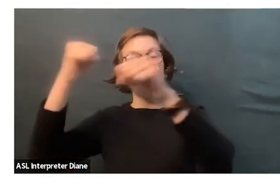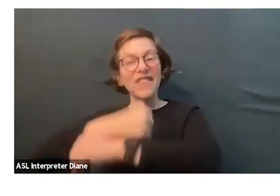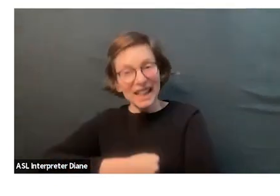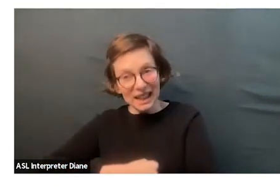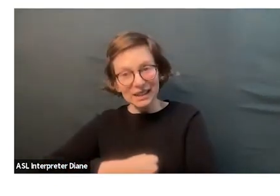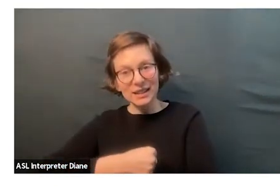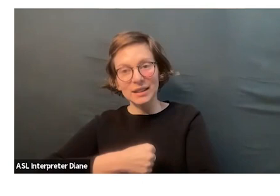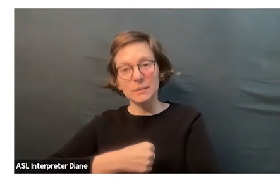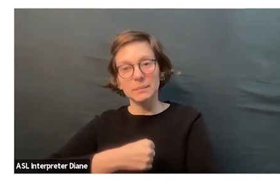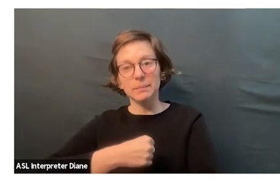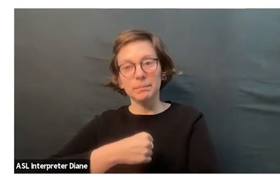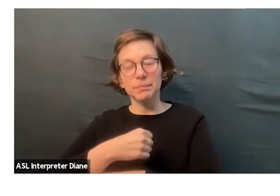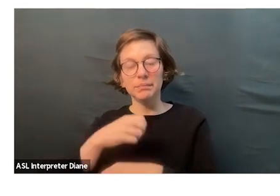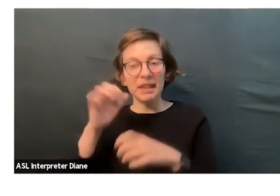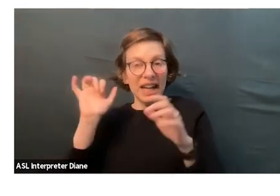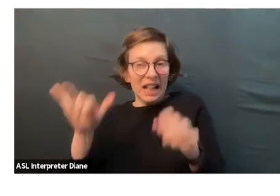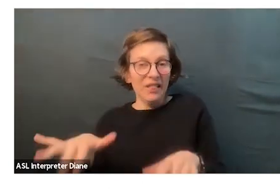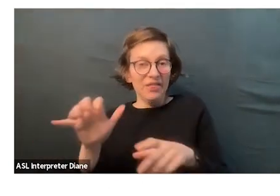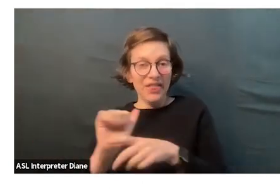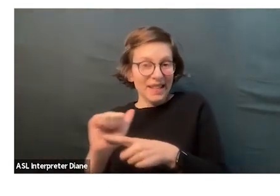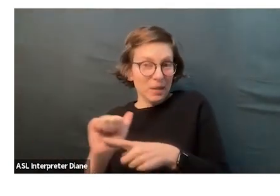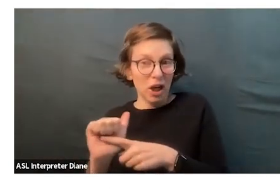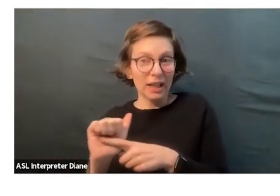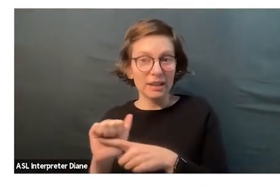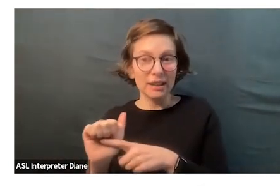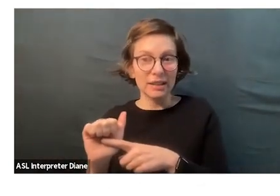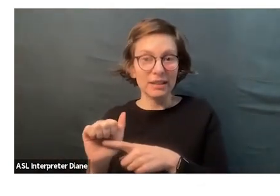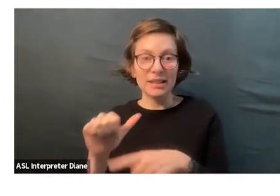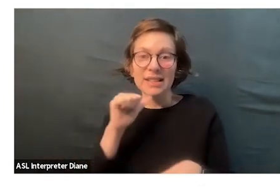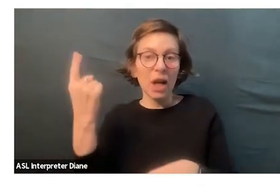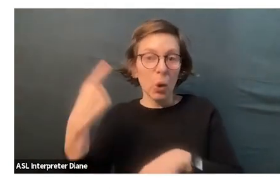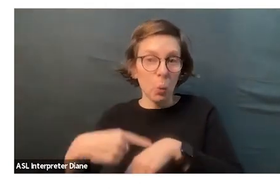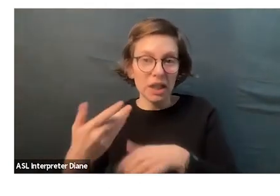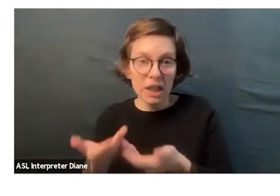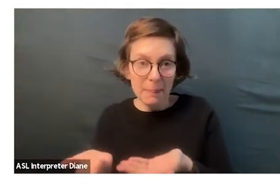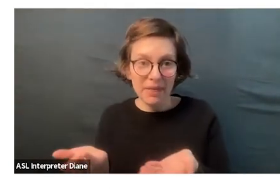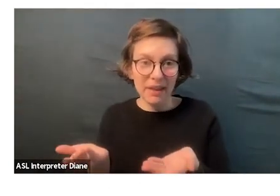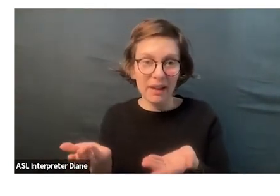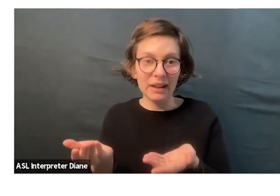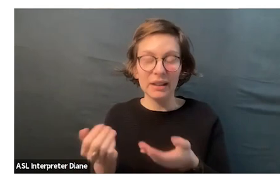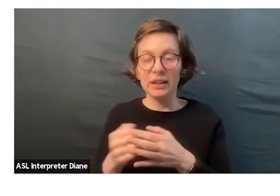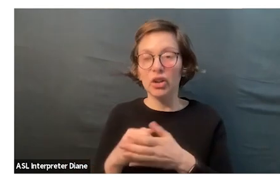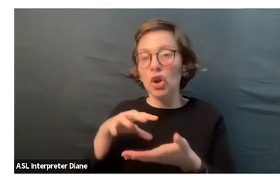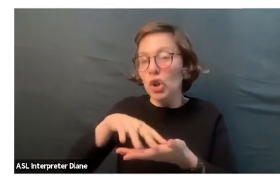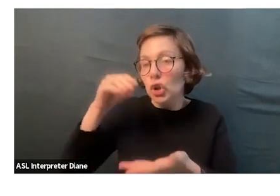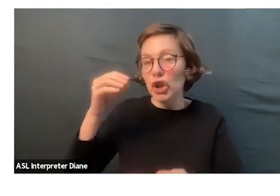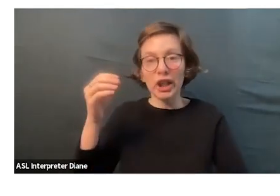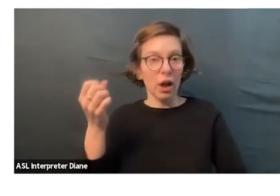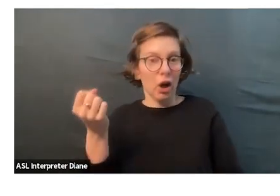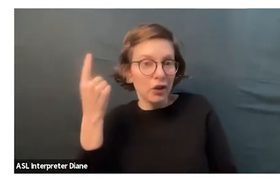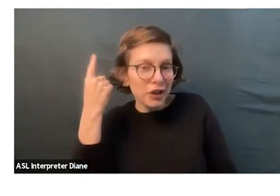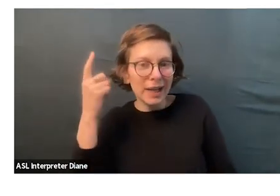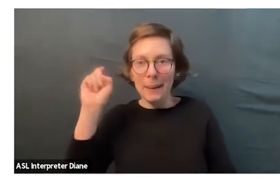like more information that puts into context things that I'm already very well familiar with, or whatever. I love it.